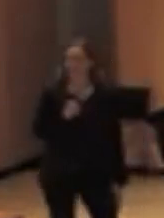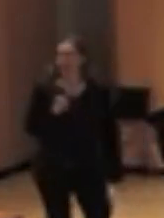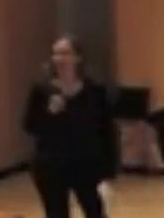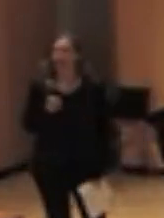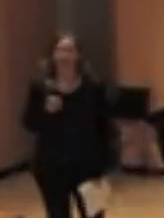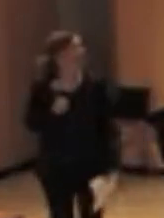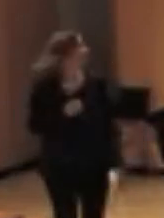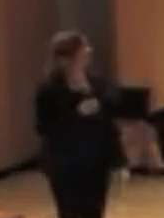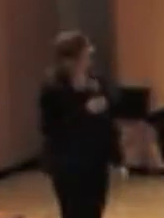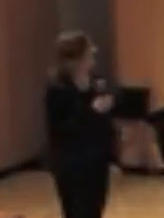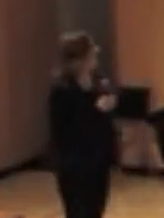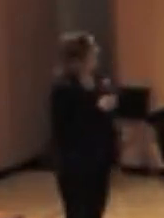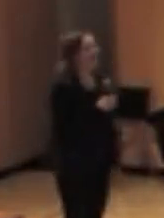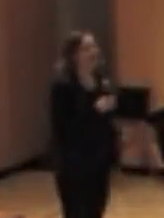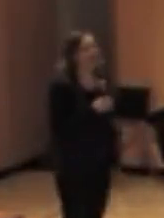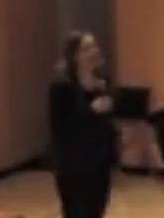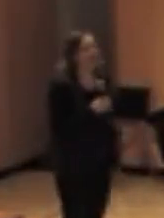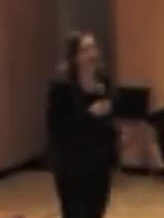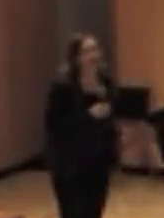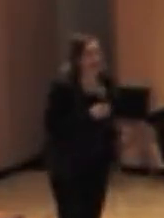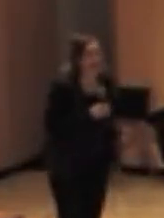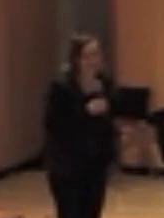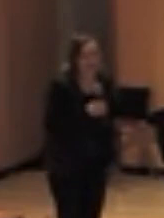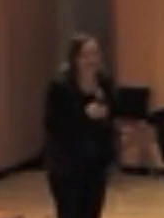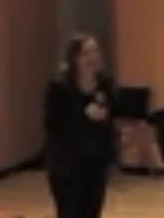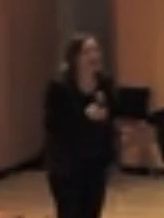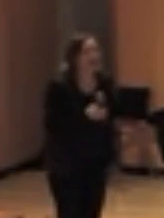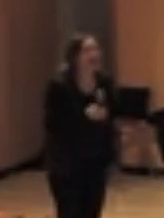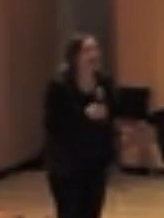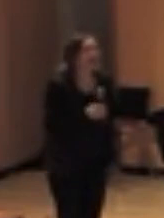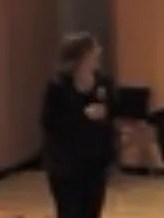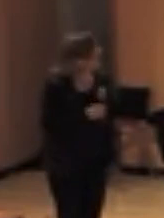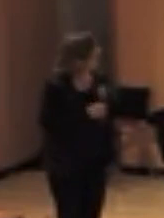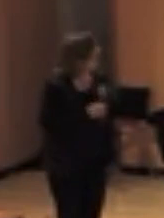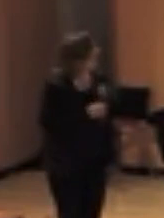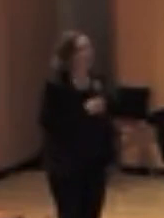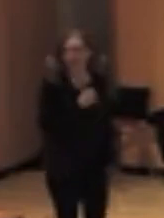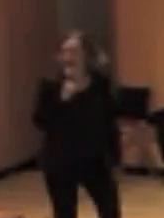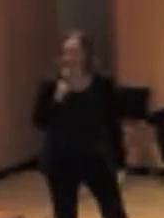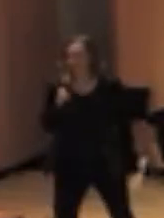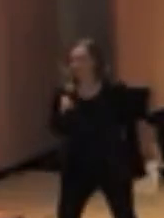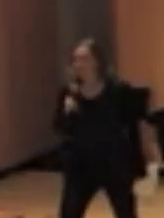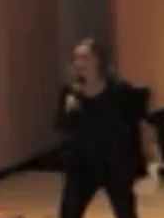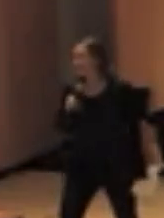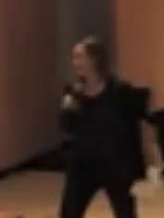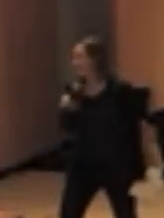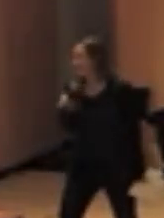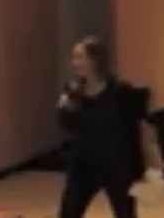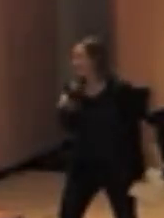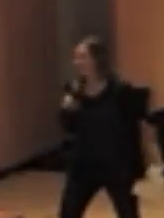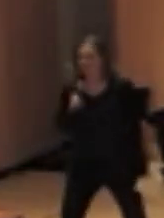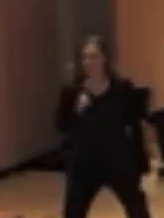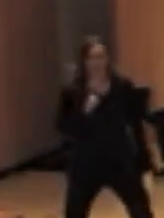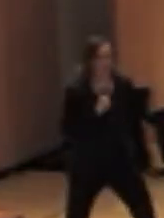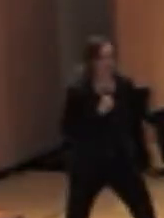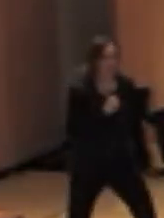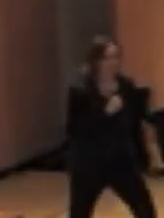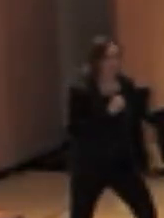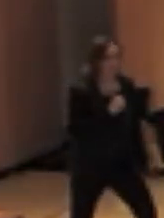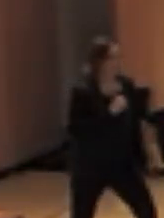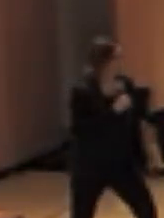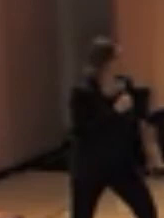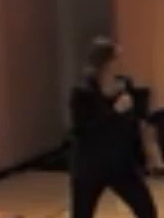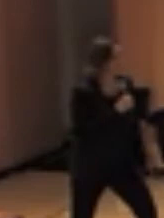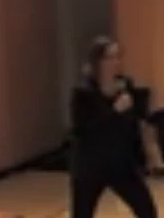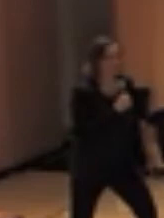which'll hear it I gu I'm sure I'm sure I'm sure I will okay any questions before we start from